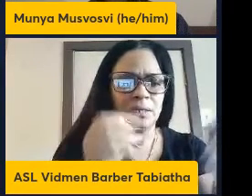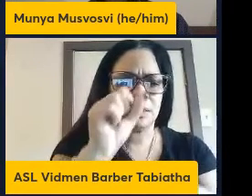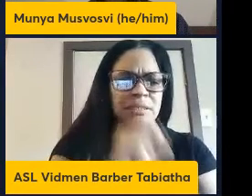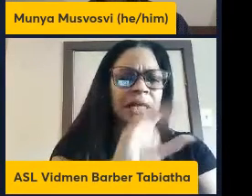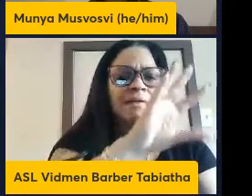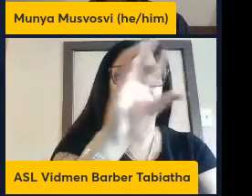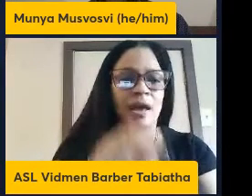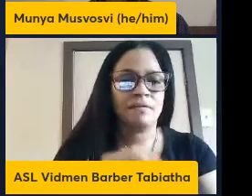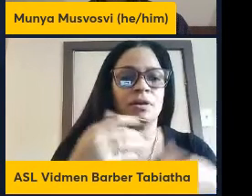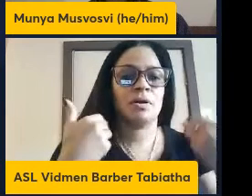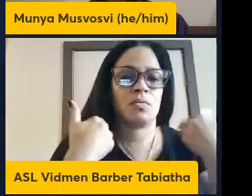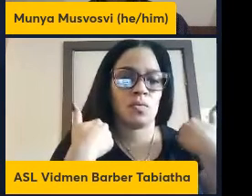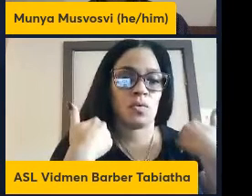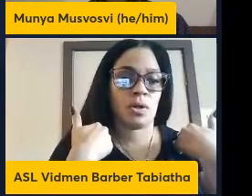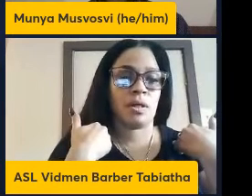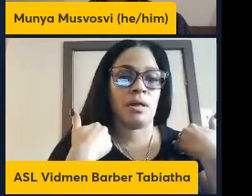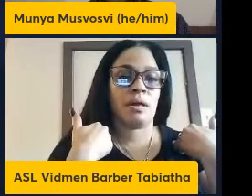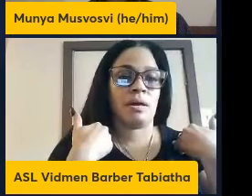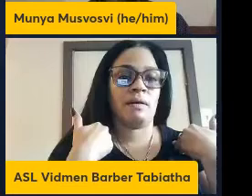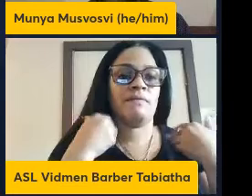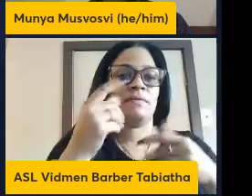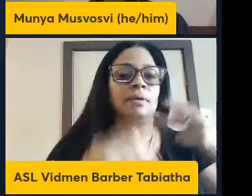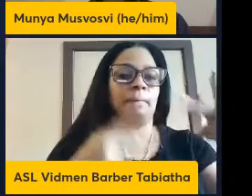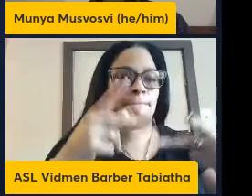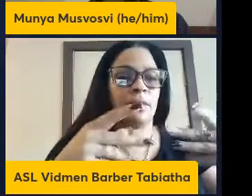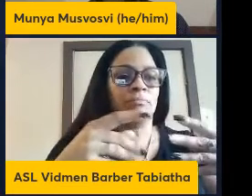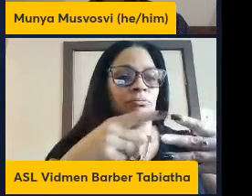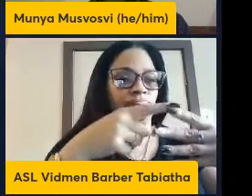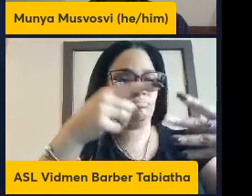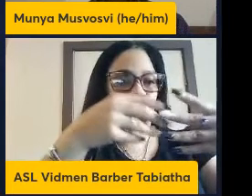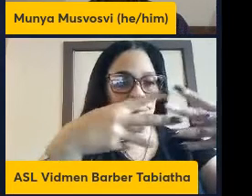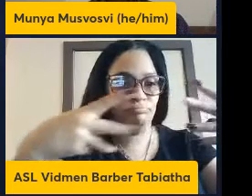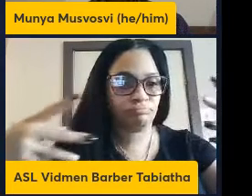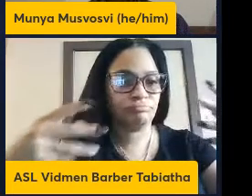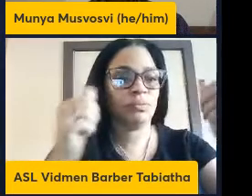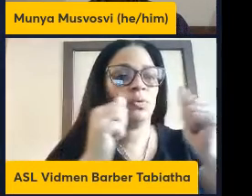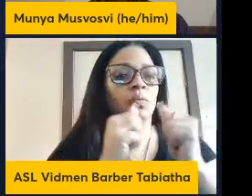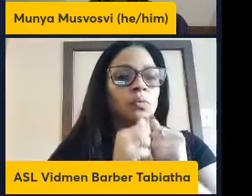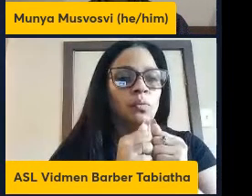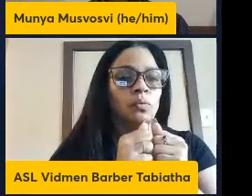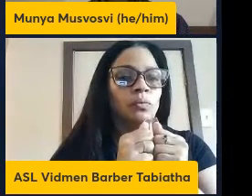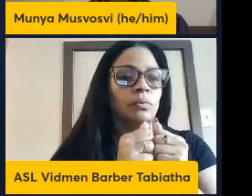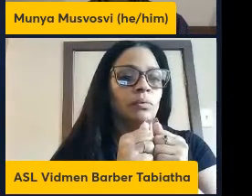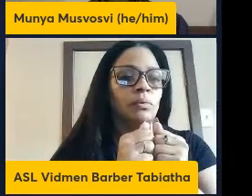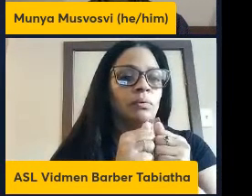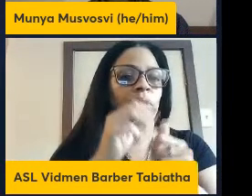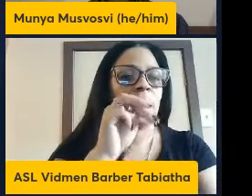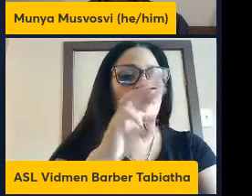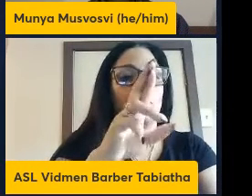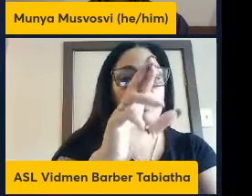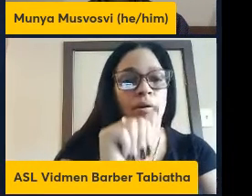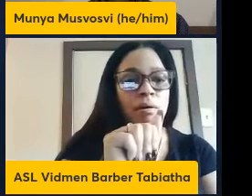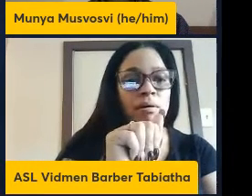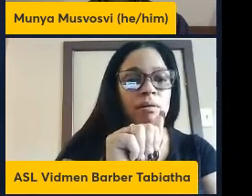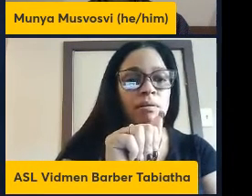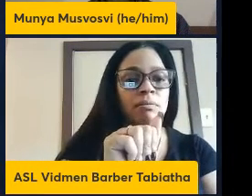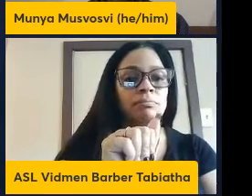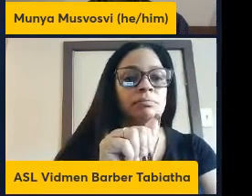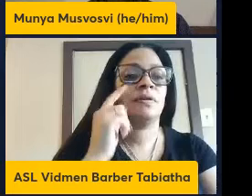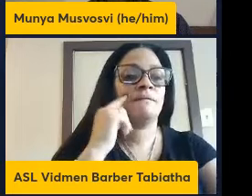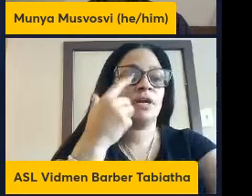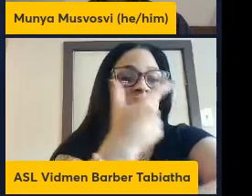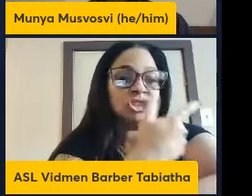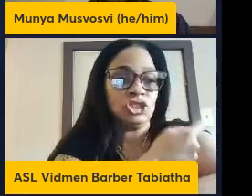we have a collaborator in Johannesburg who is able to produce mRNA vaccines.